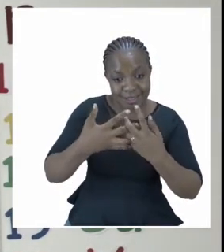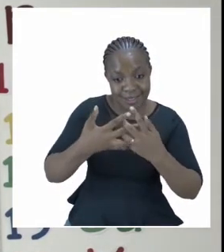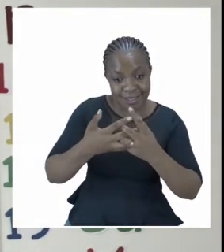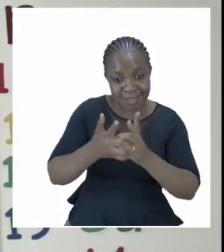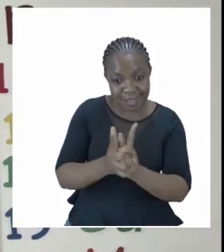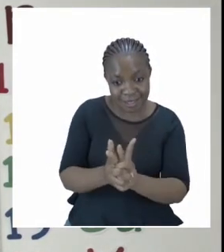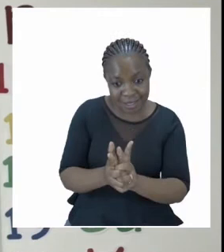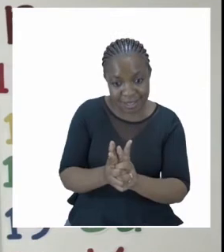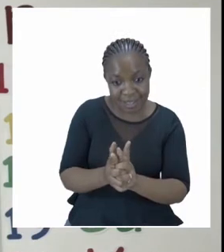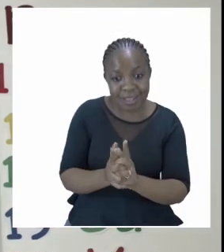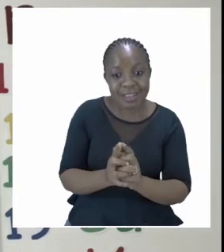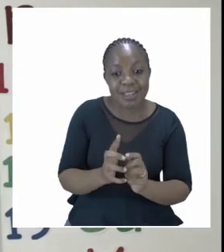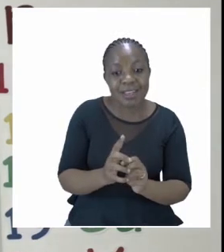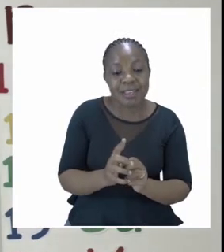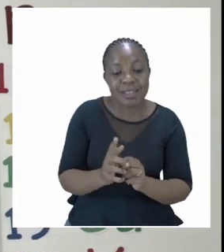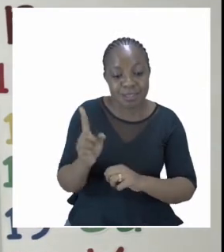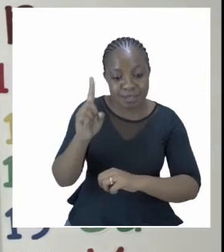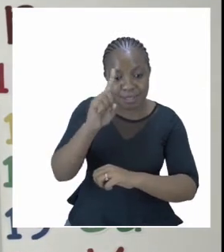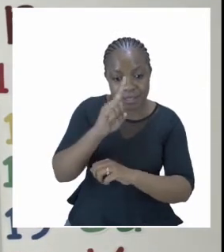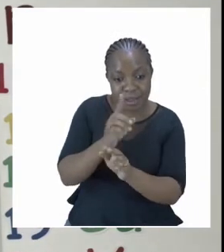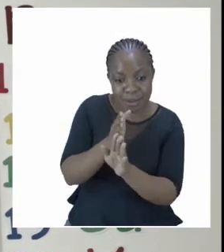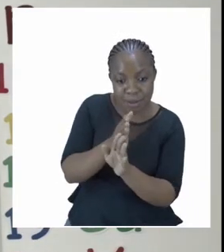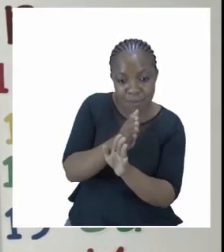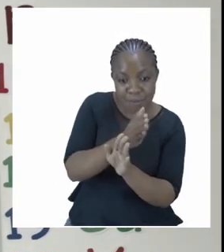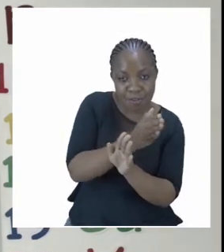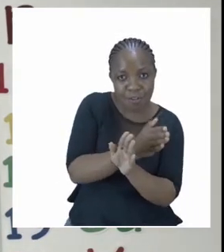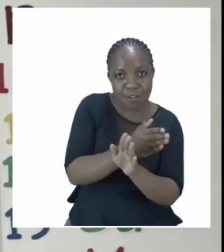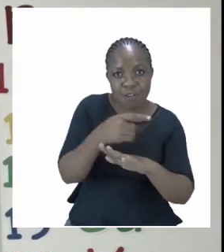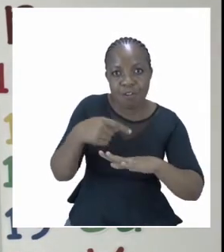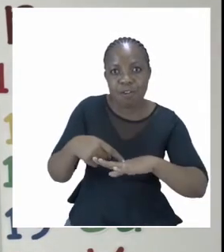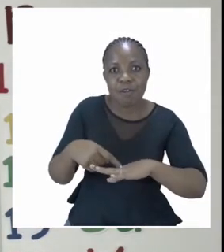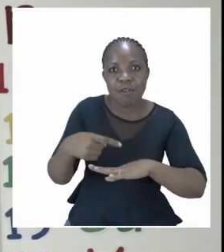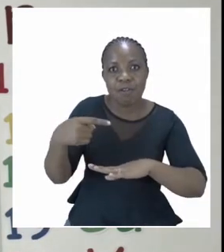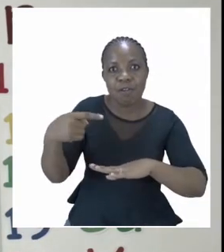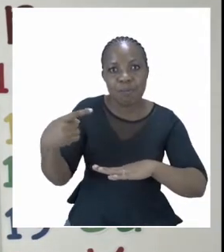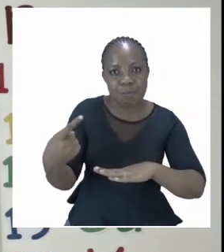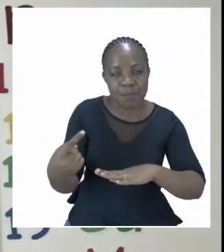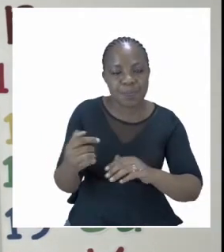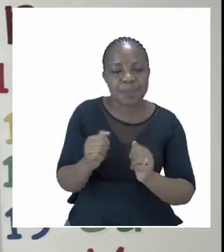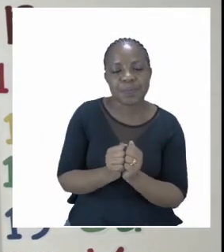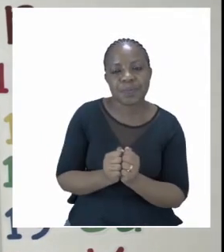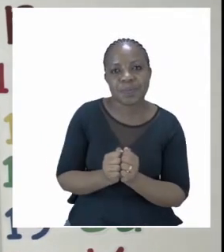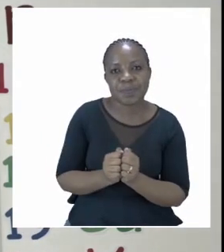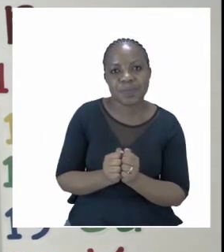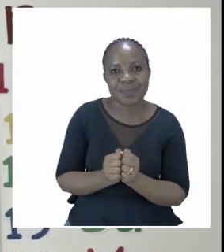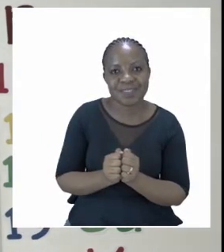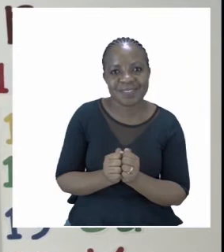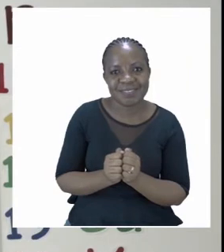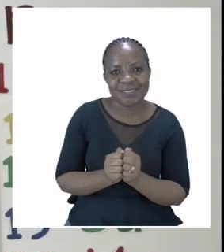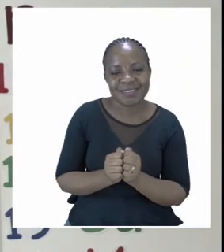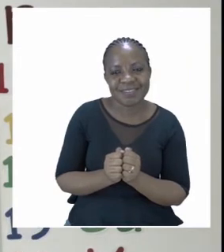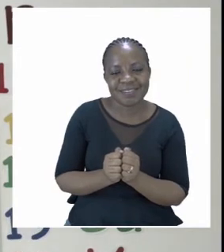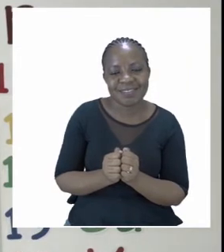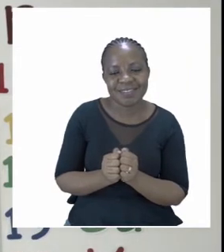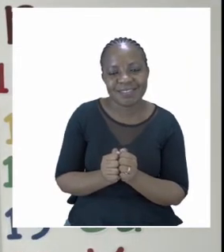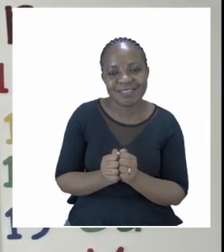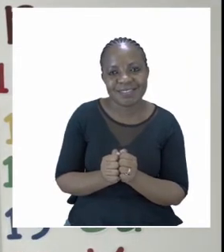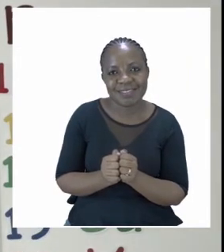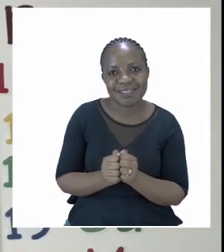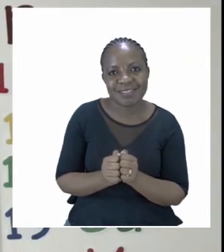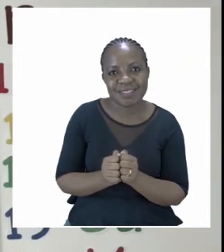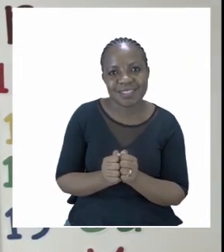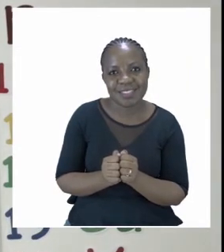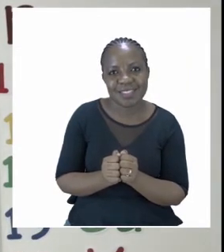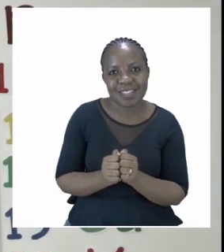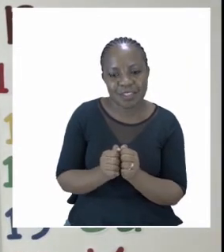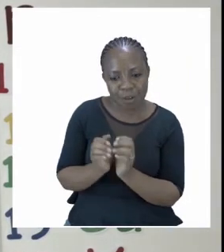we are still doing shopping, we're visiting family and friends, and we are getting ready